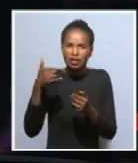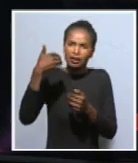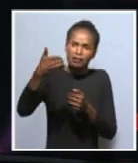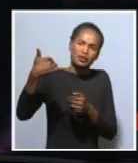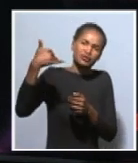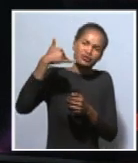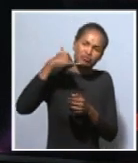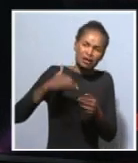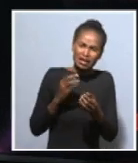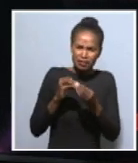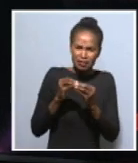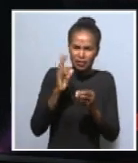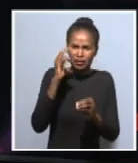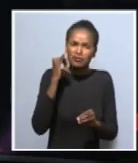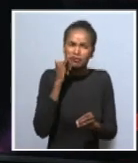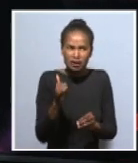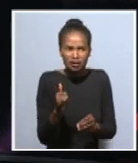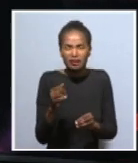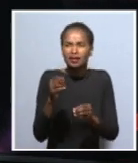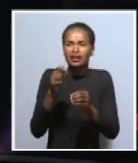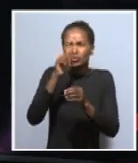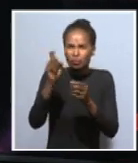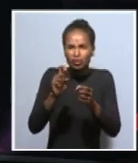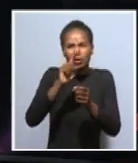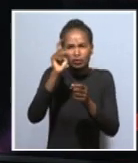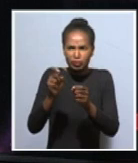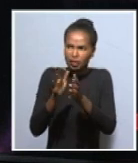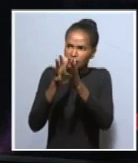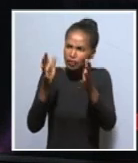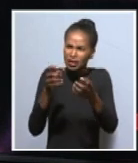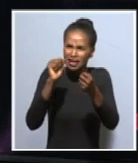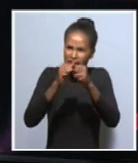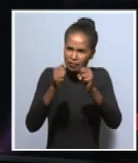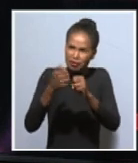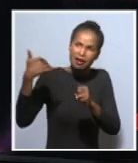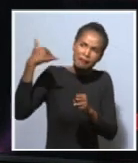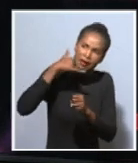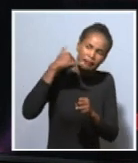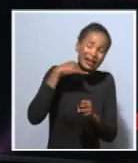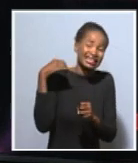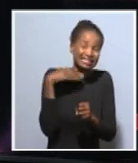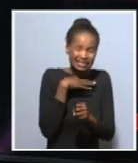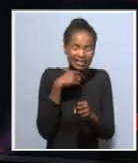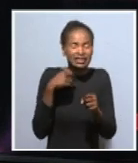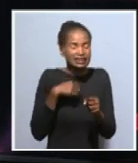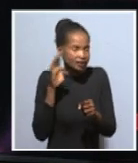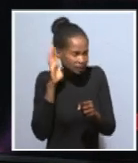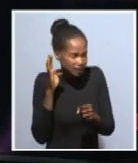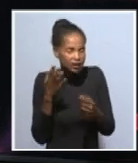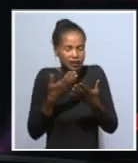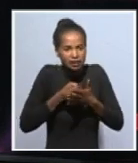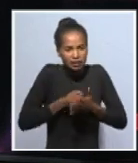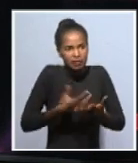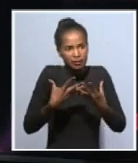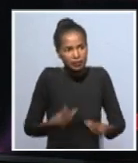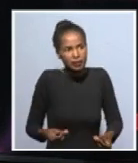follow up and get a little bit of insight and be able to address specific issues if there are bottlenecks in a particular office.